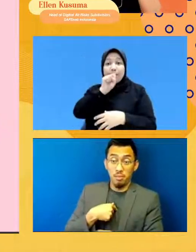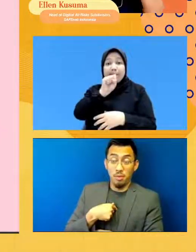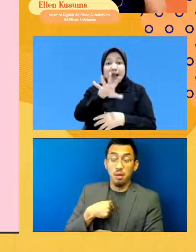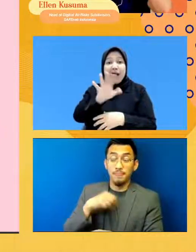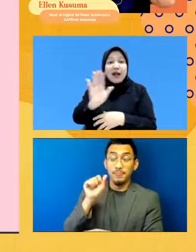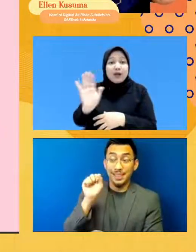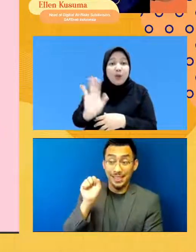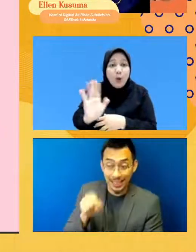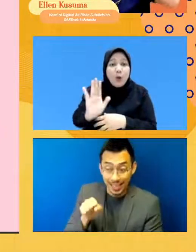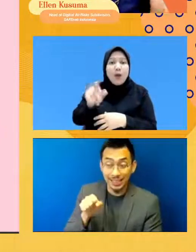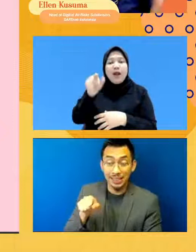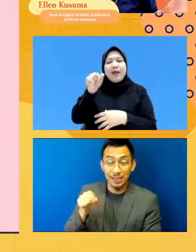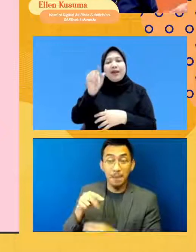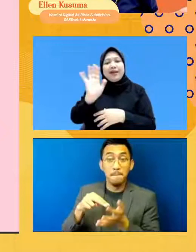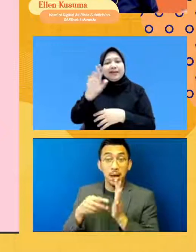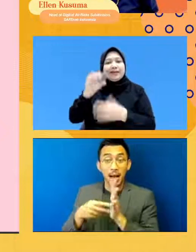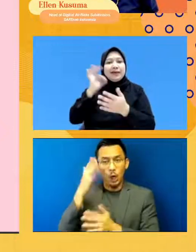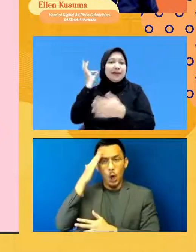that